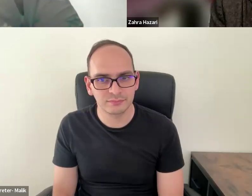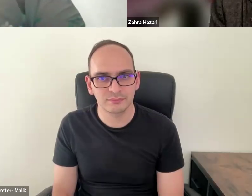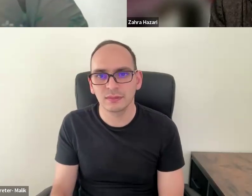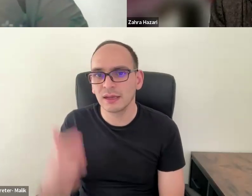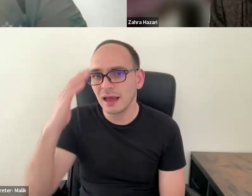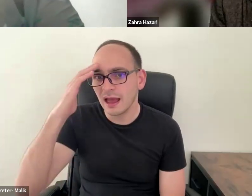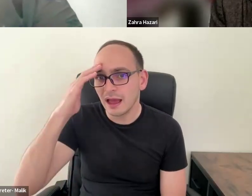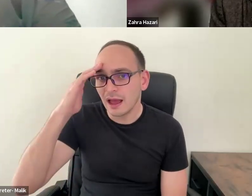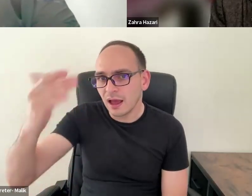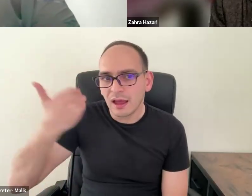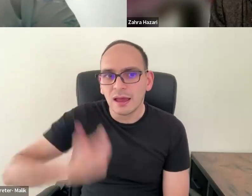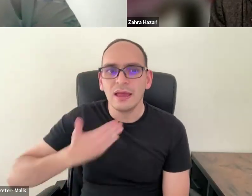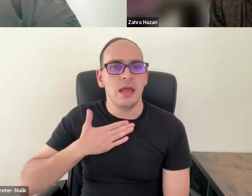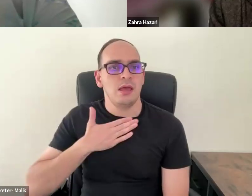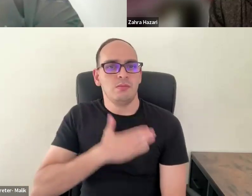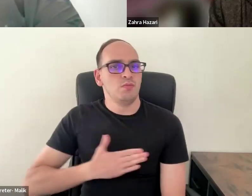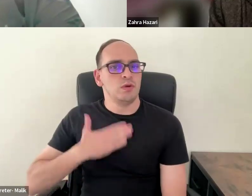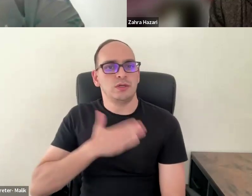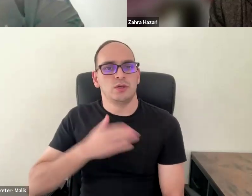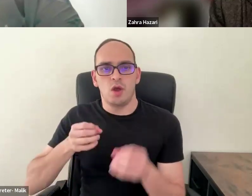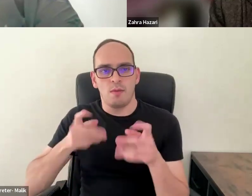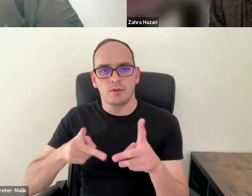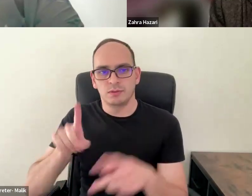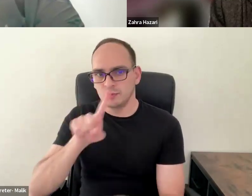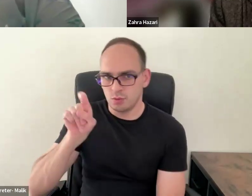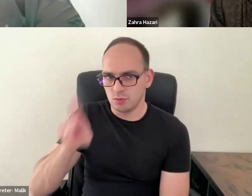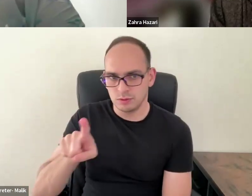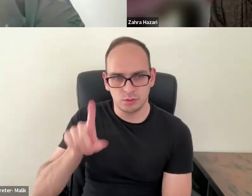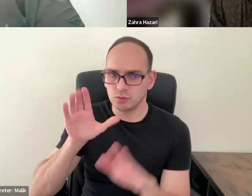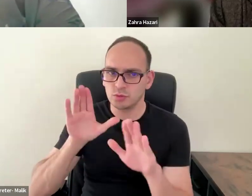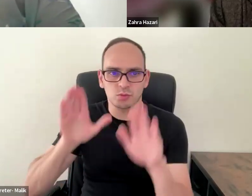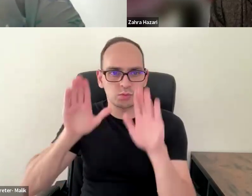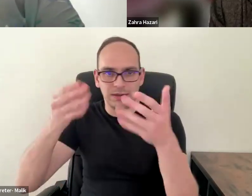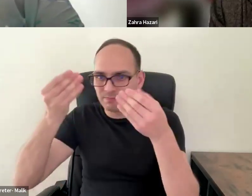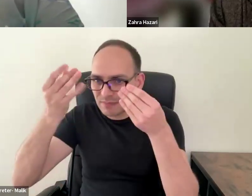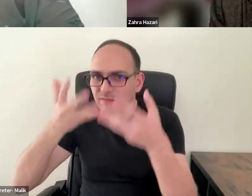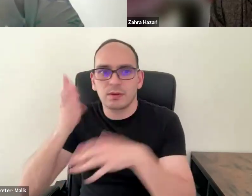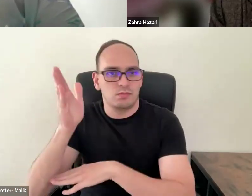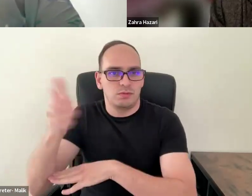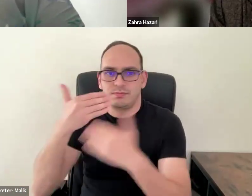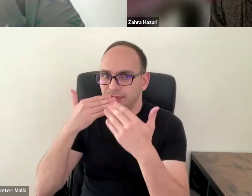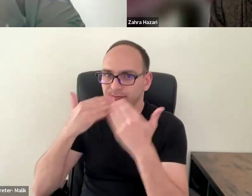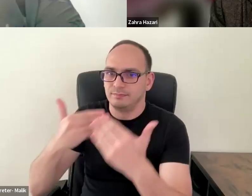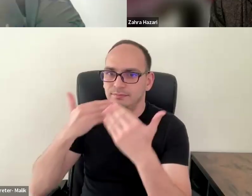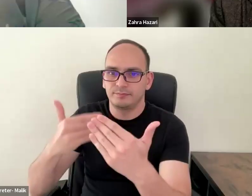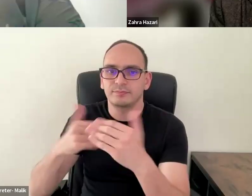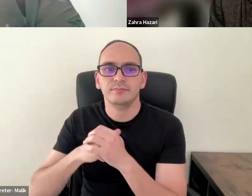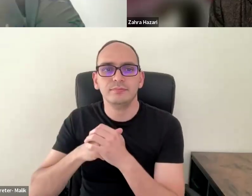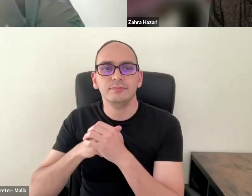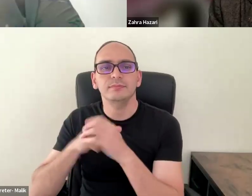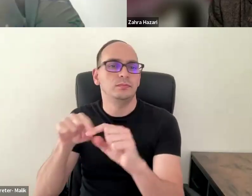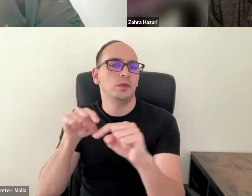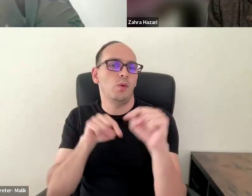Hi, I really appreciate the opportunity to ask a question. Great information and presentation. Going